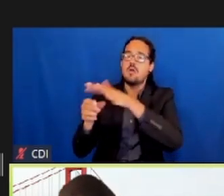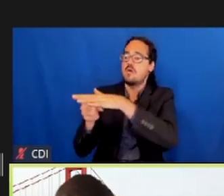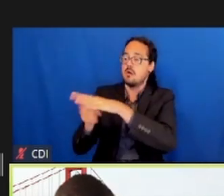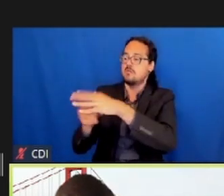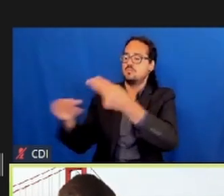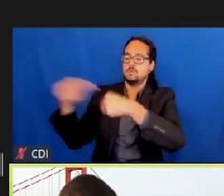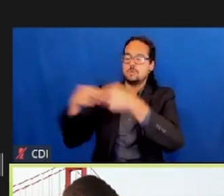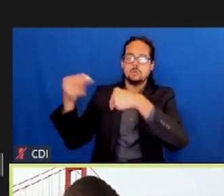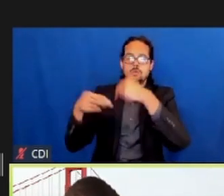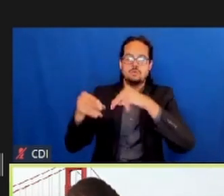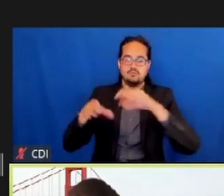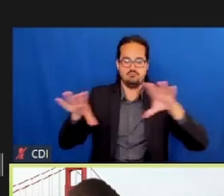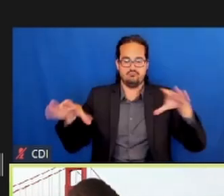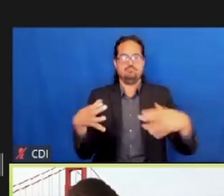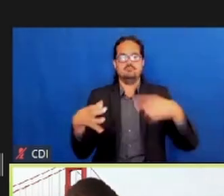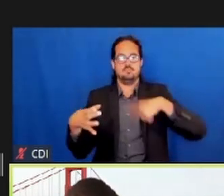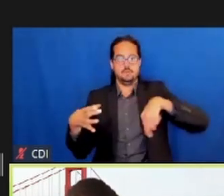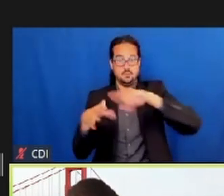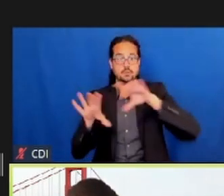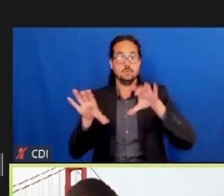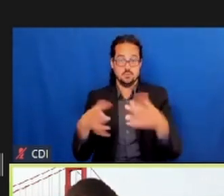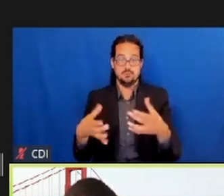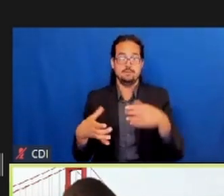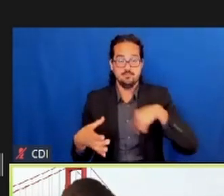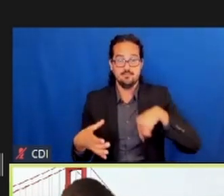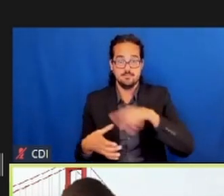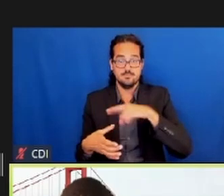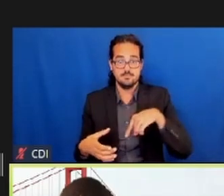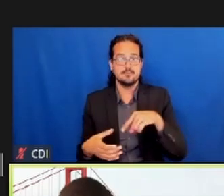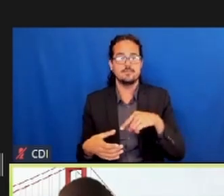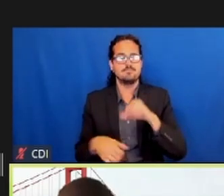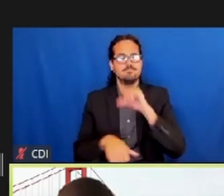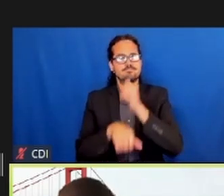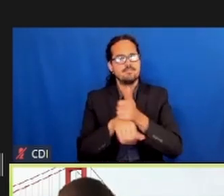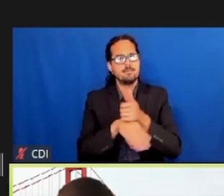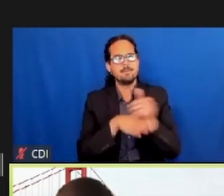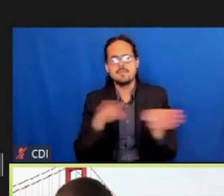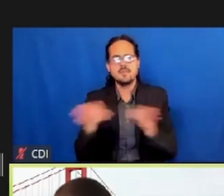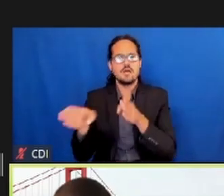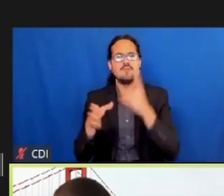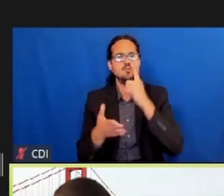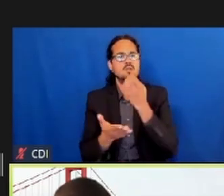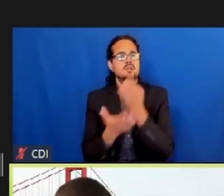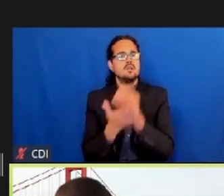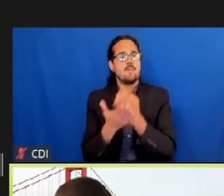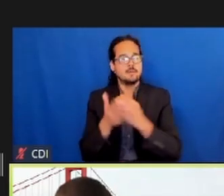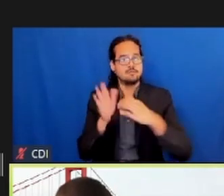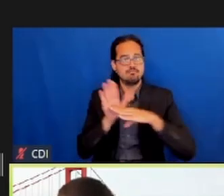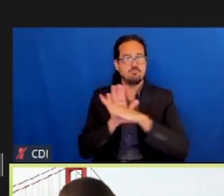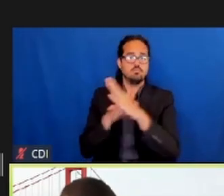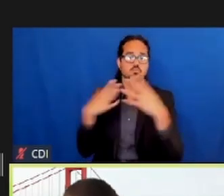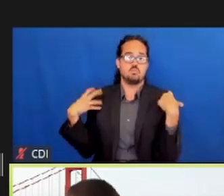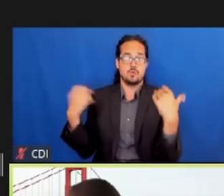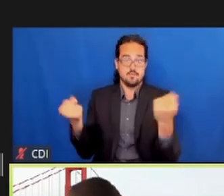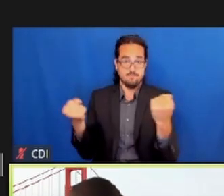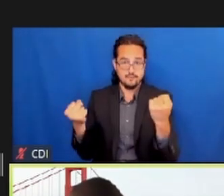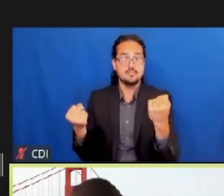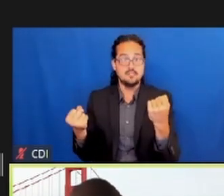recovery. We've been meeting since the advent of the pandemic every 6 weeks or so. Next slide, please.